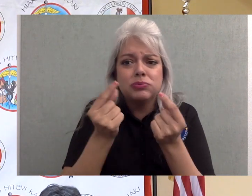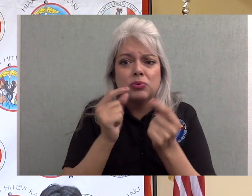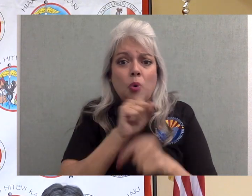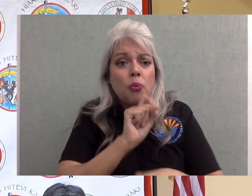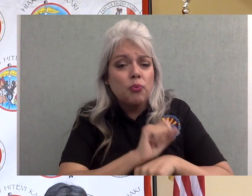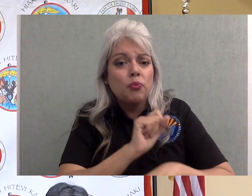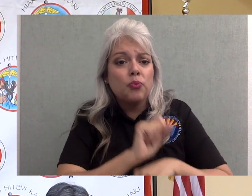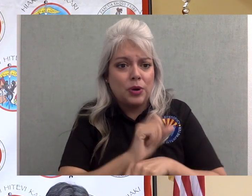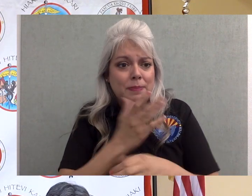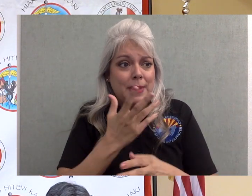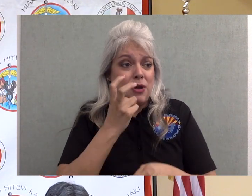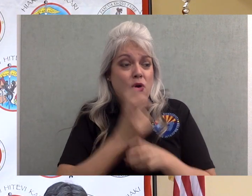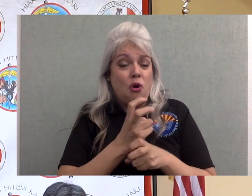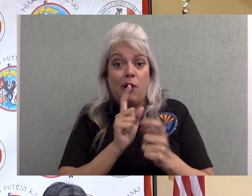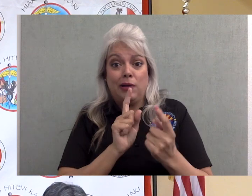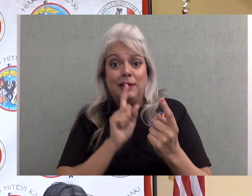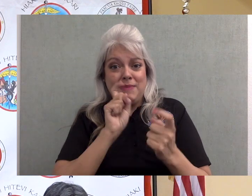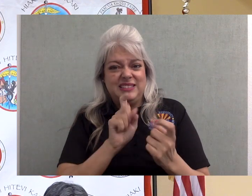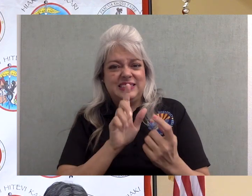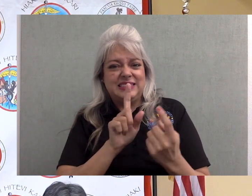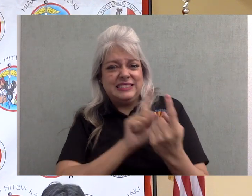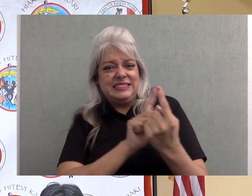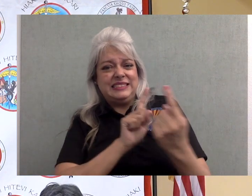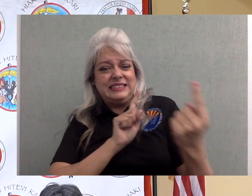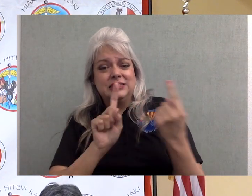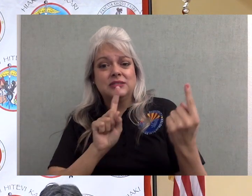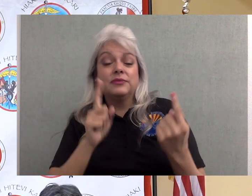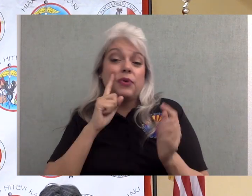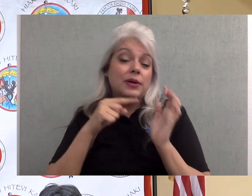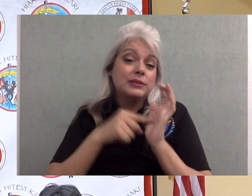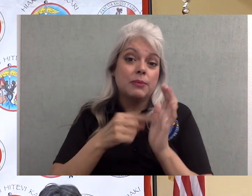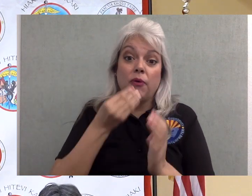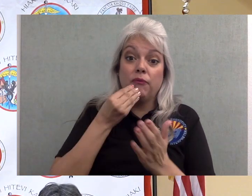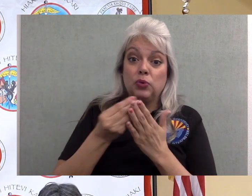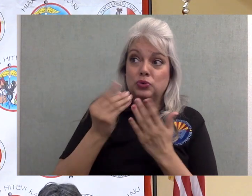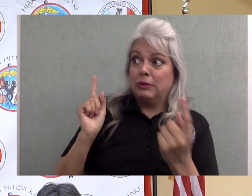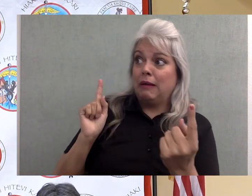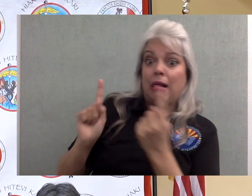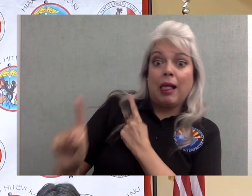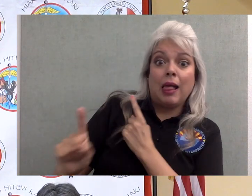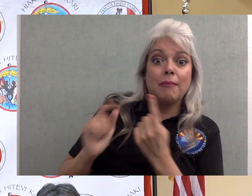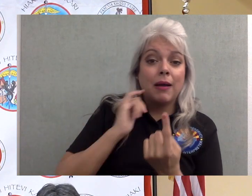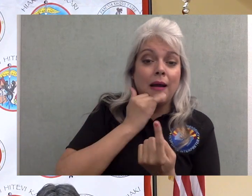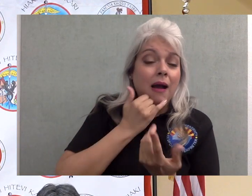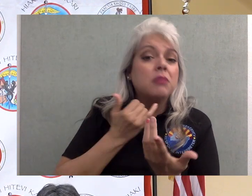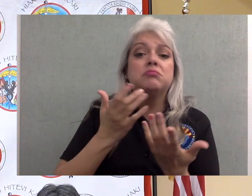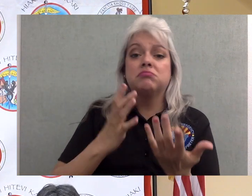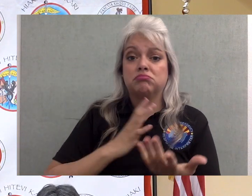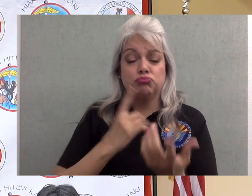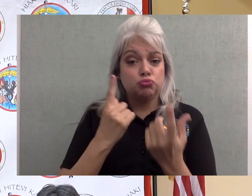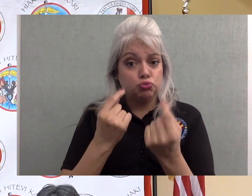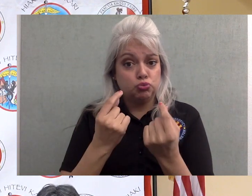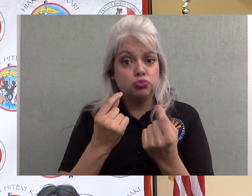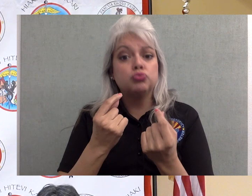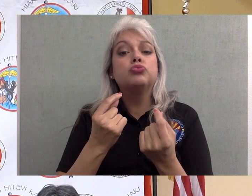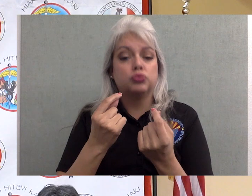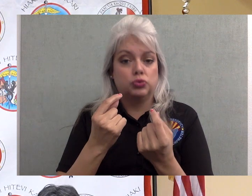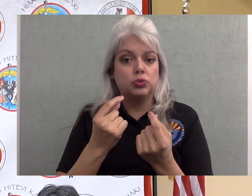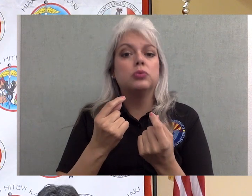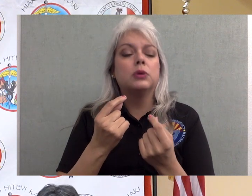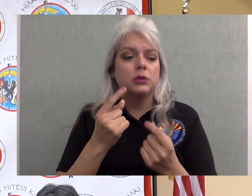physical distance away, like 6 feet at all times, like example, the grocery store. Take your temperature definitely if symptoms